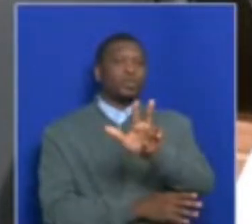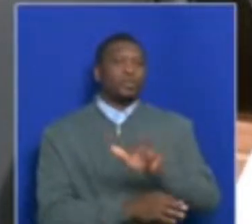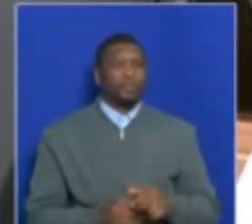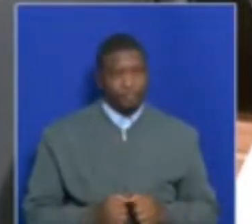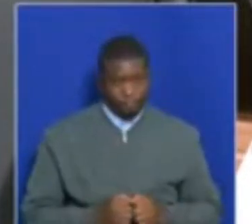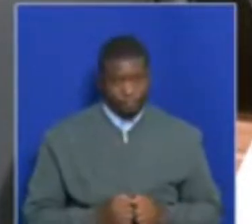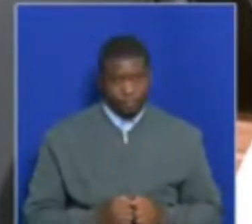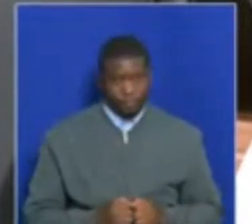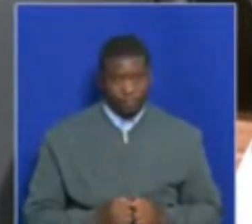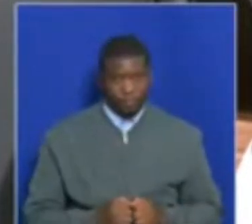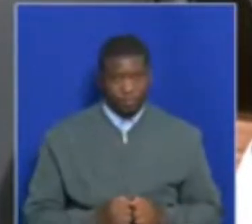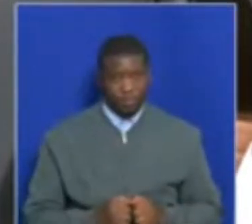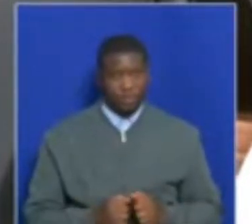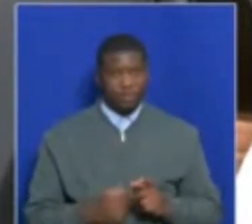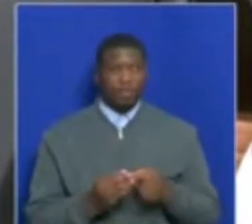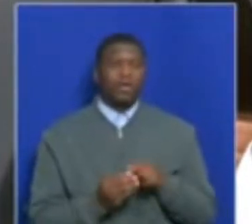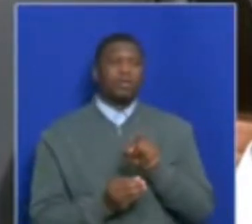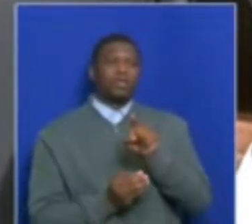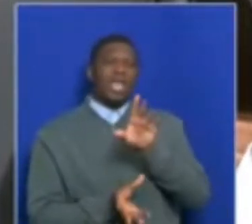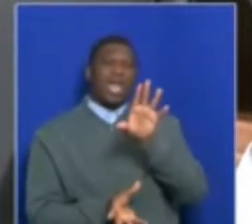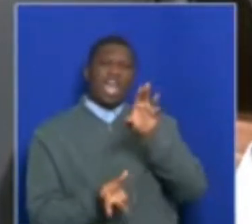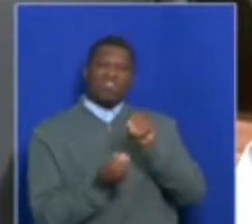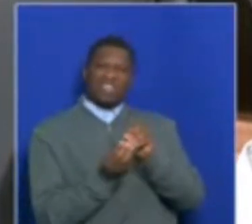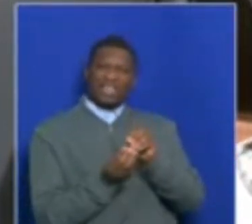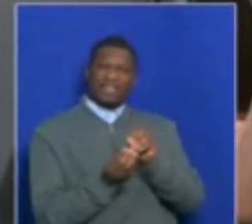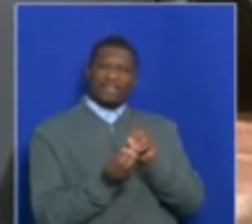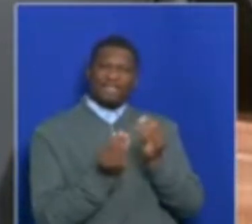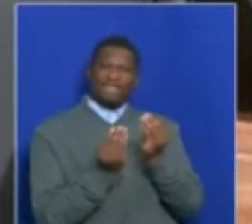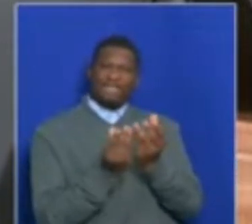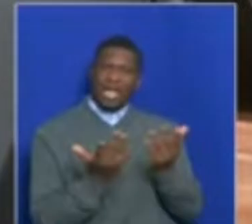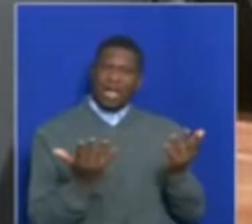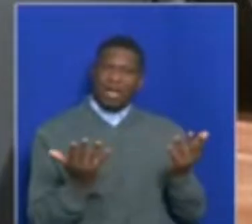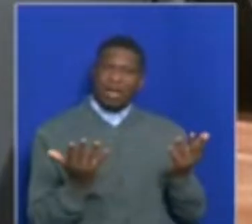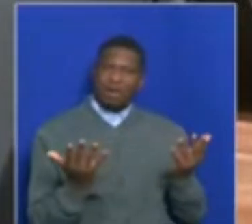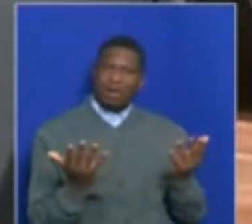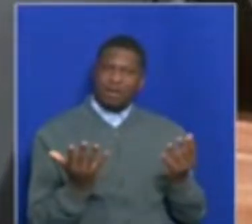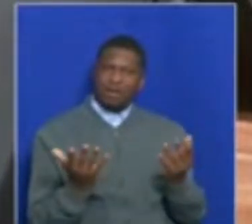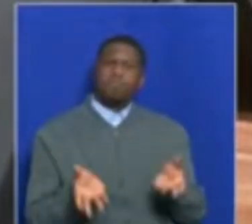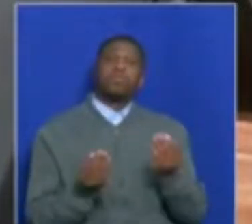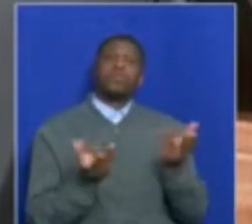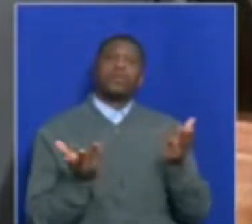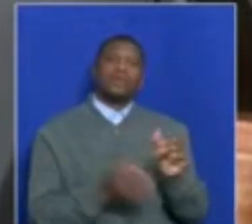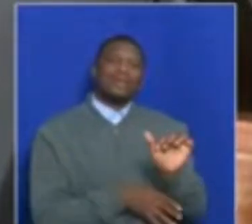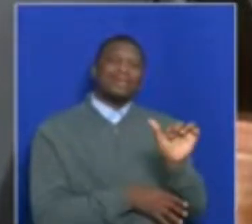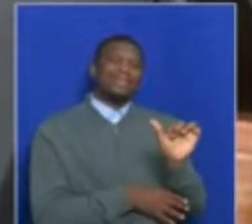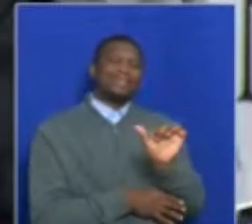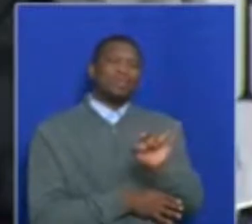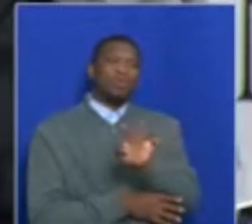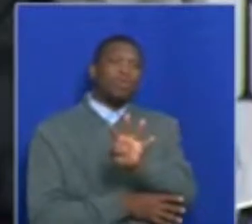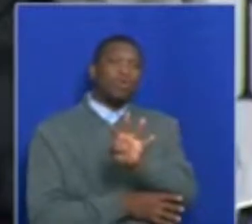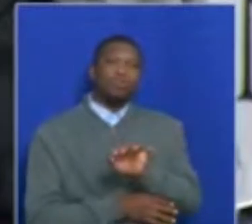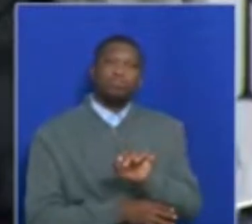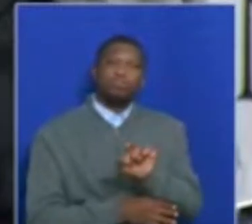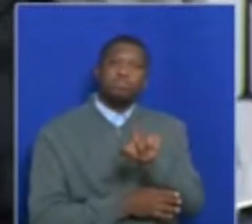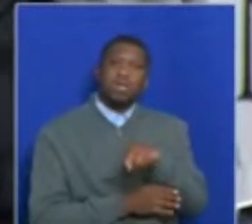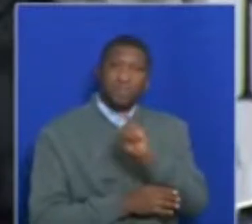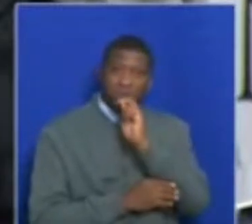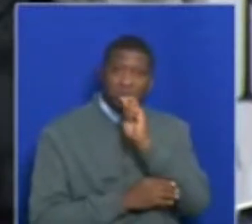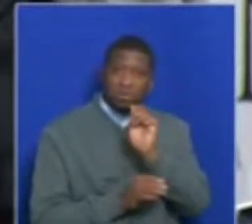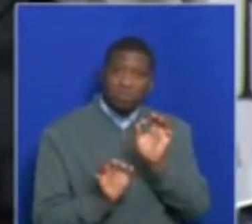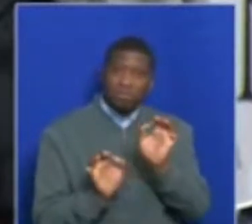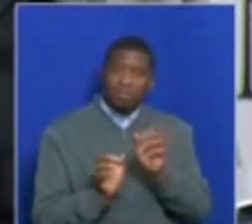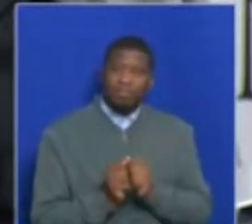figure at paragraph 66.4, Yes. what should that be The corrected to? corrected figure